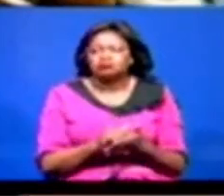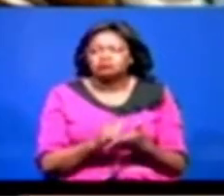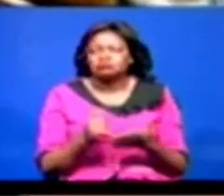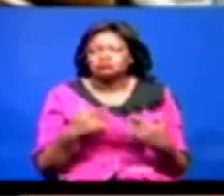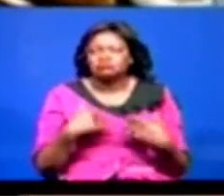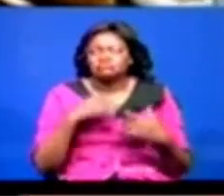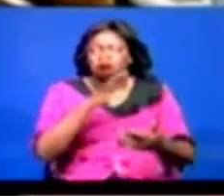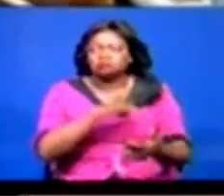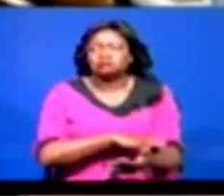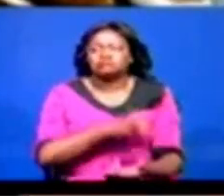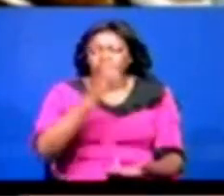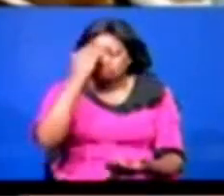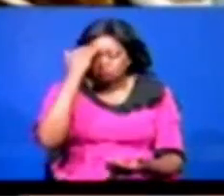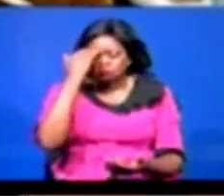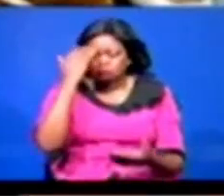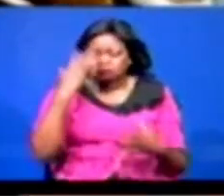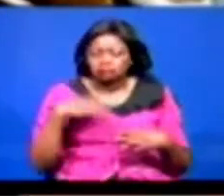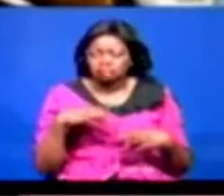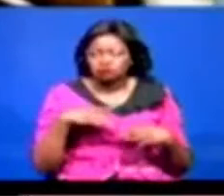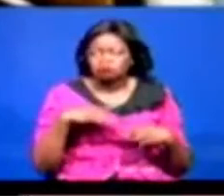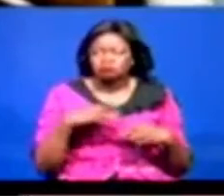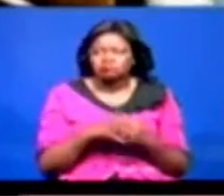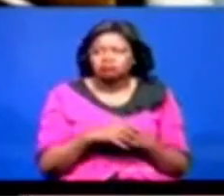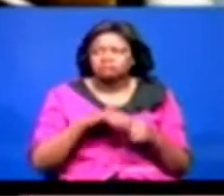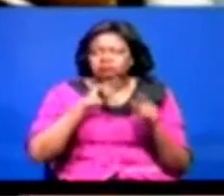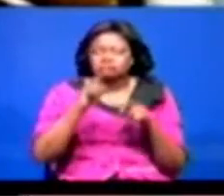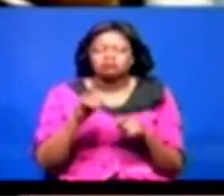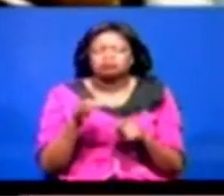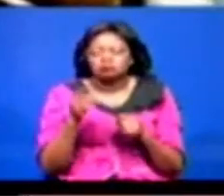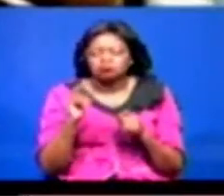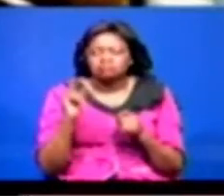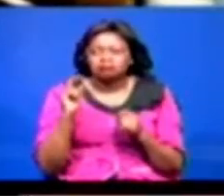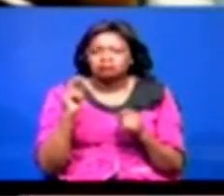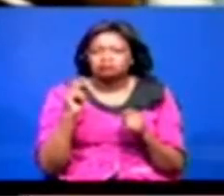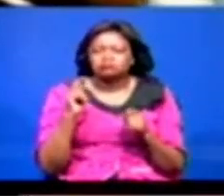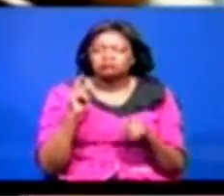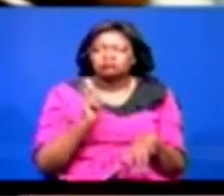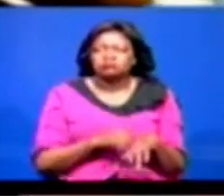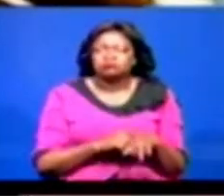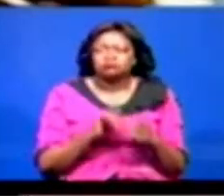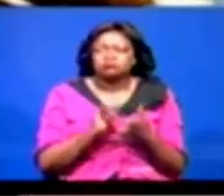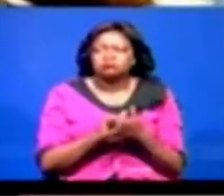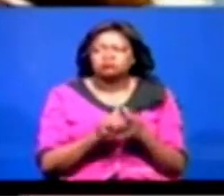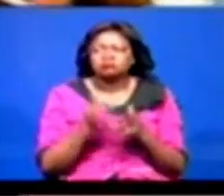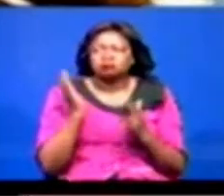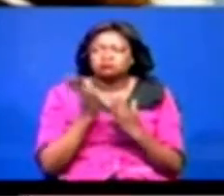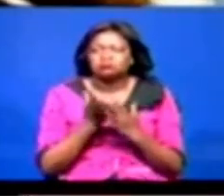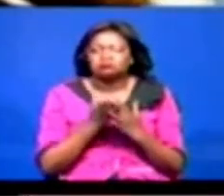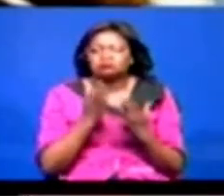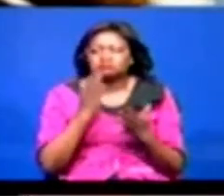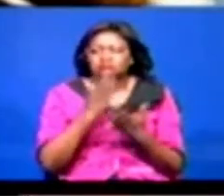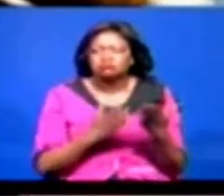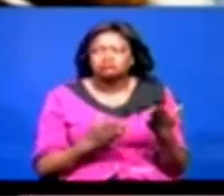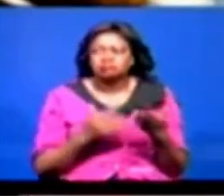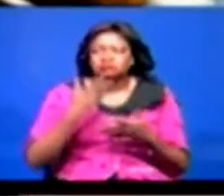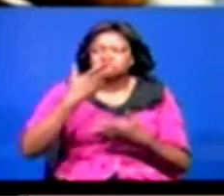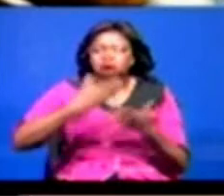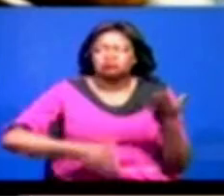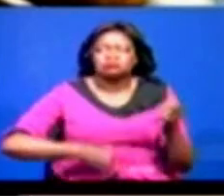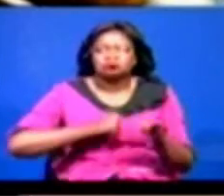capacity to know the voter turnout throughout the country at the second at which they want to intercept a particular form transmitted.